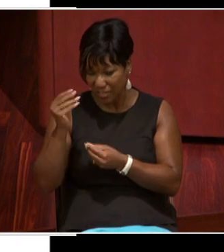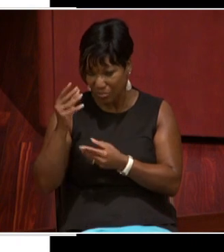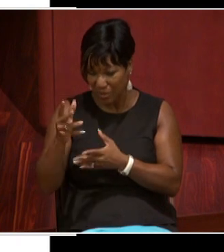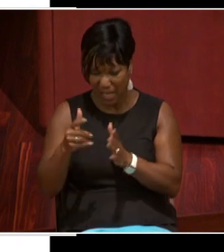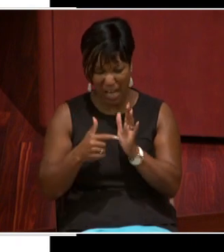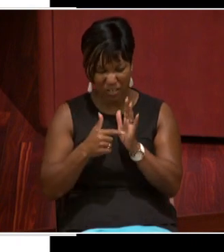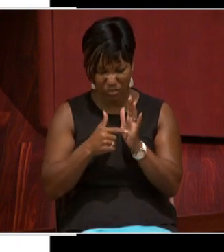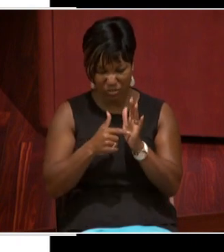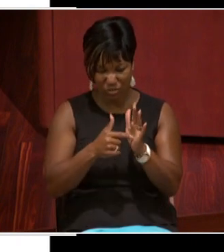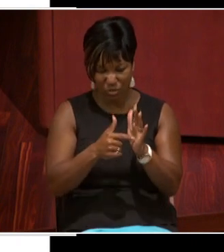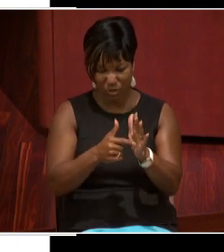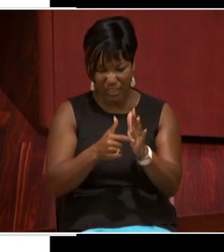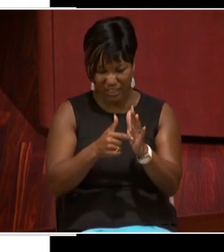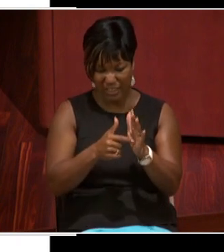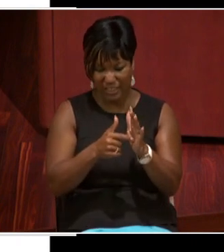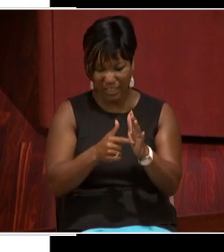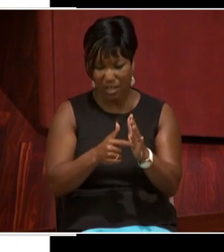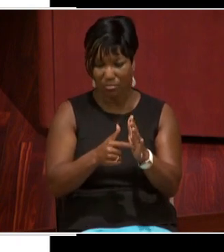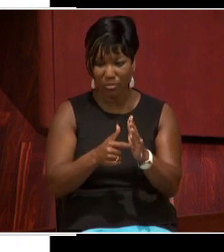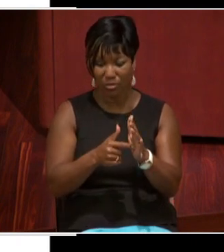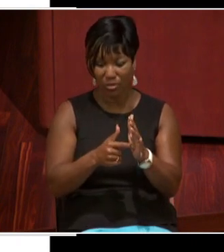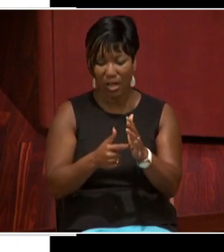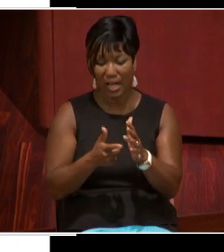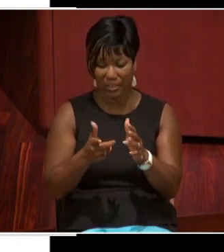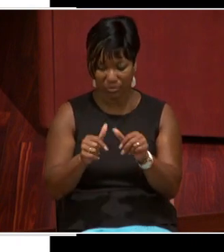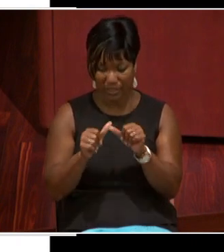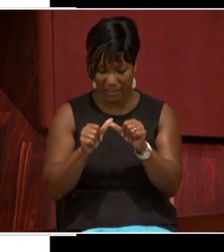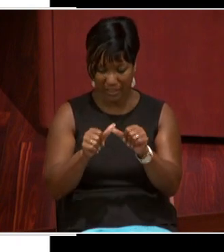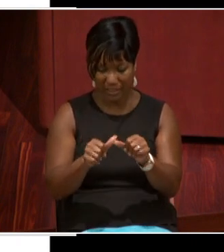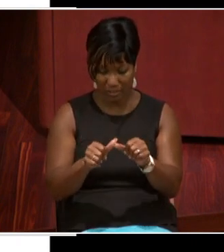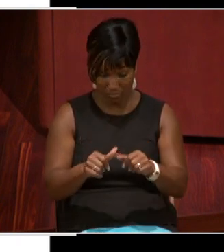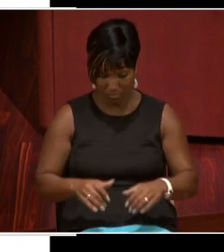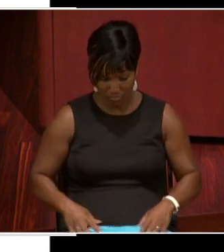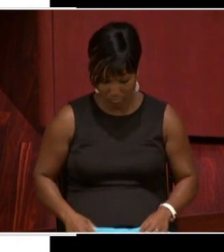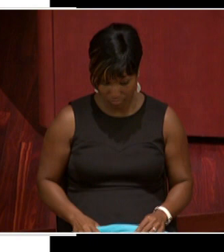an example of each type of these records as we move through the presentation.